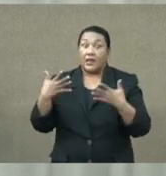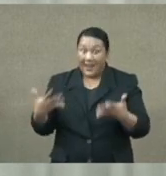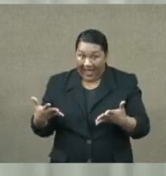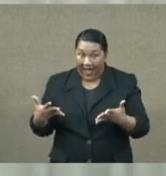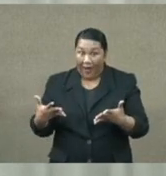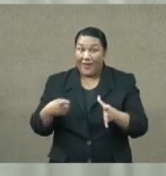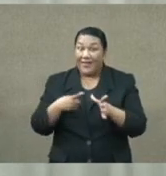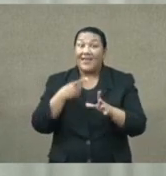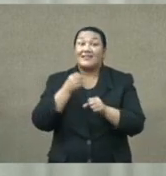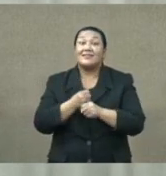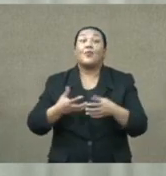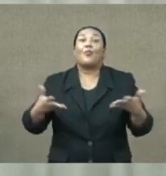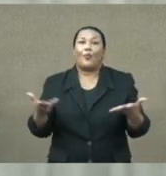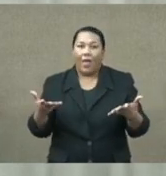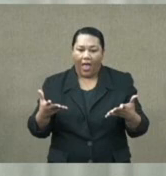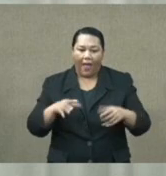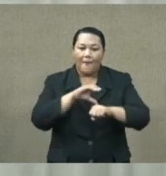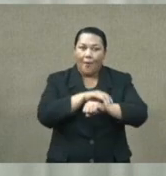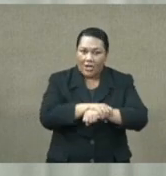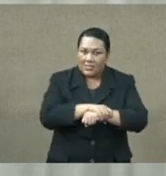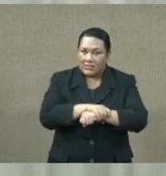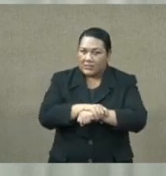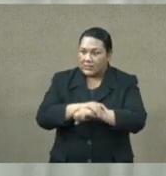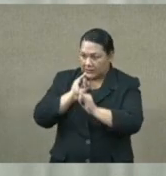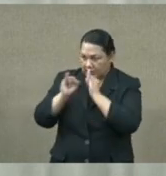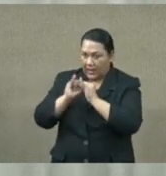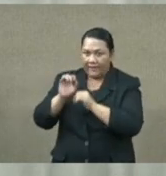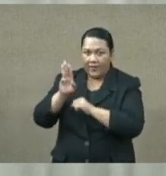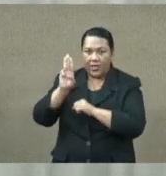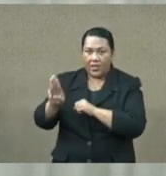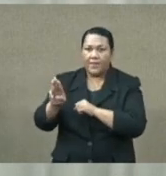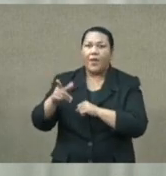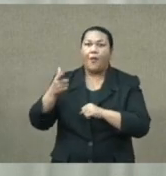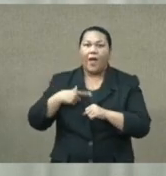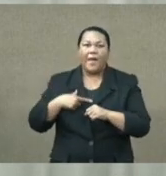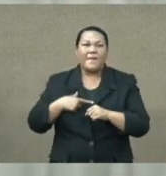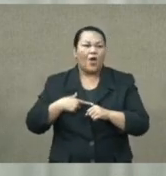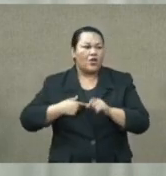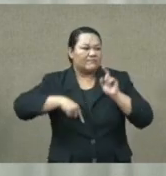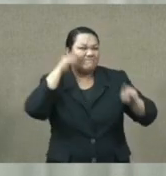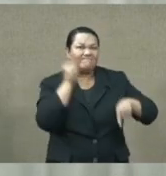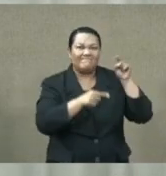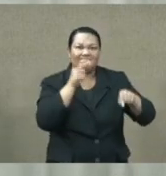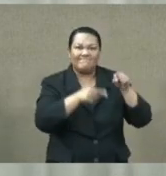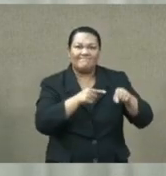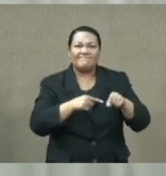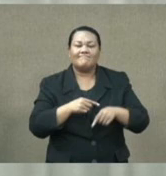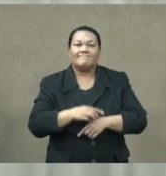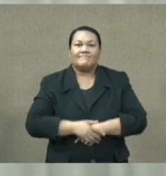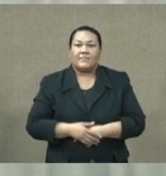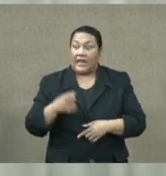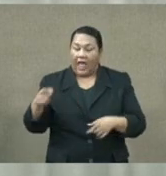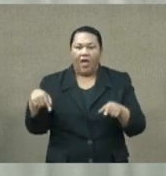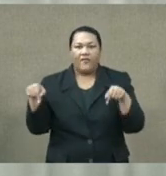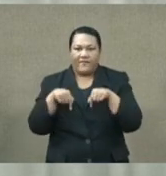police for his role in this attempt to stir racial tension and fear. My